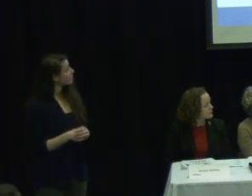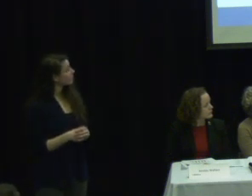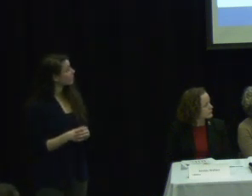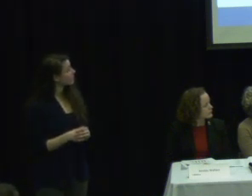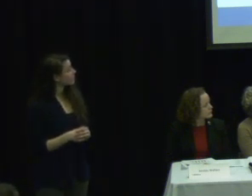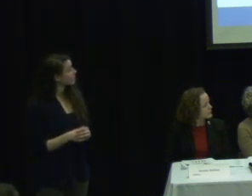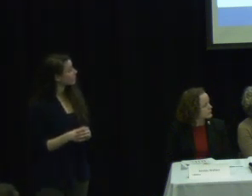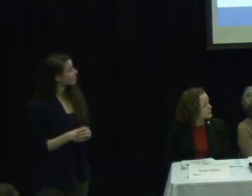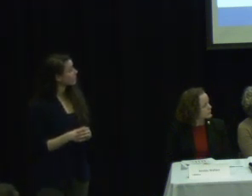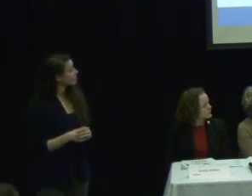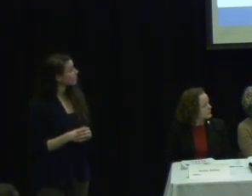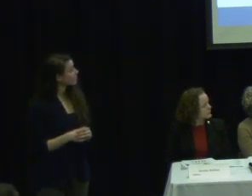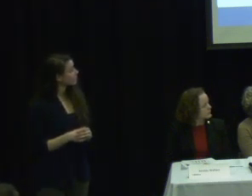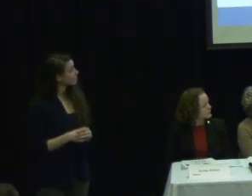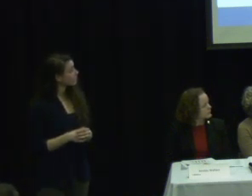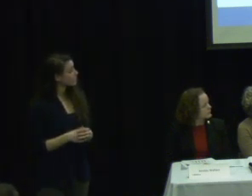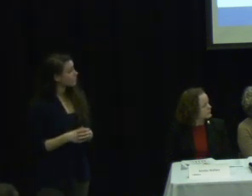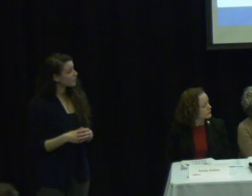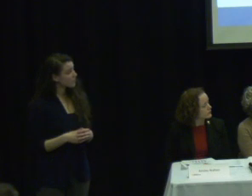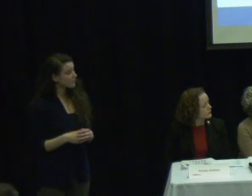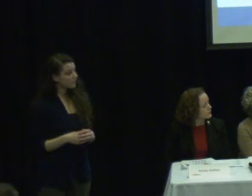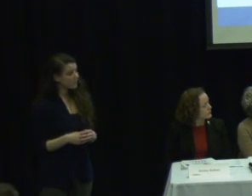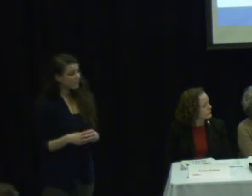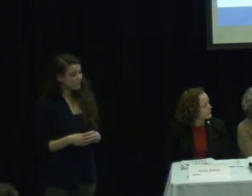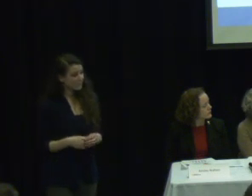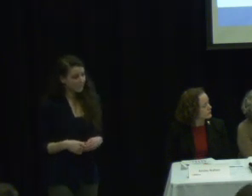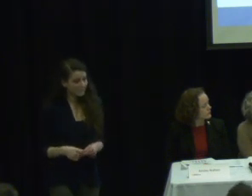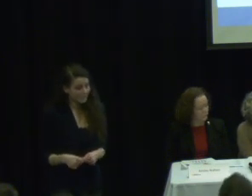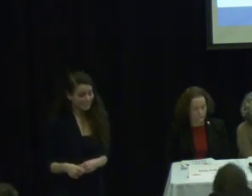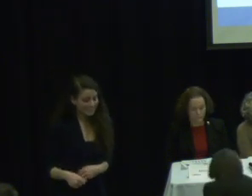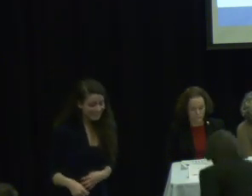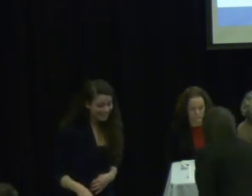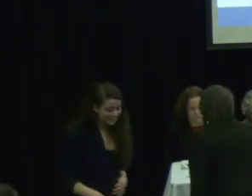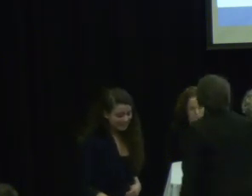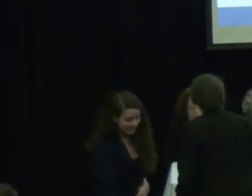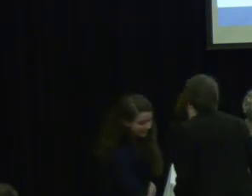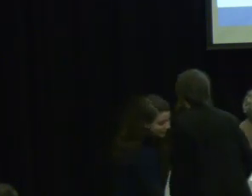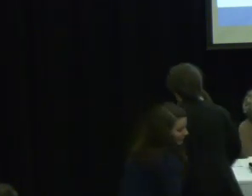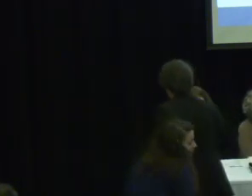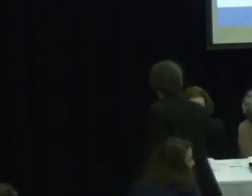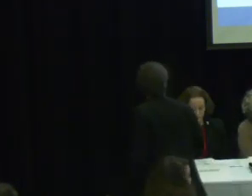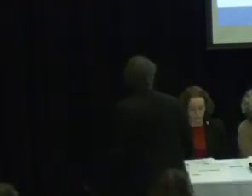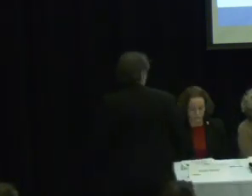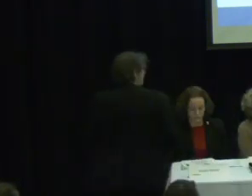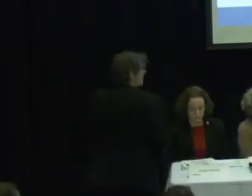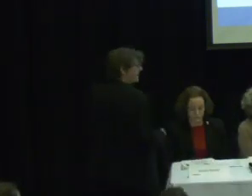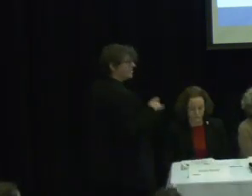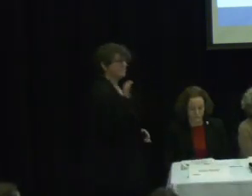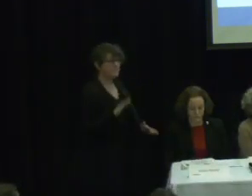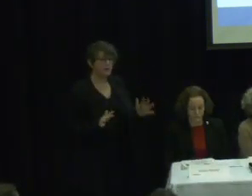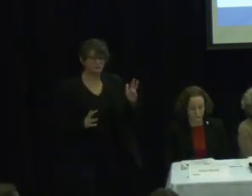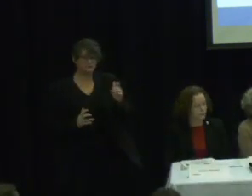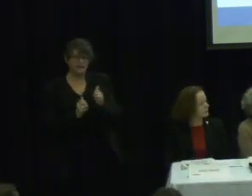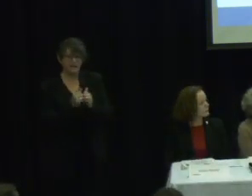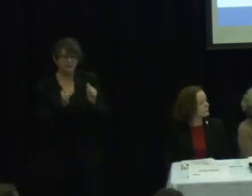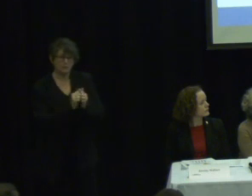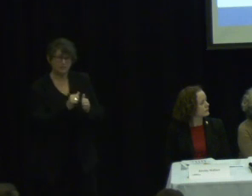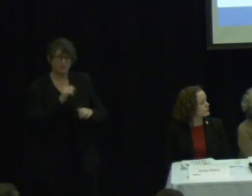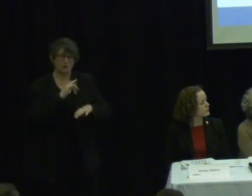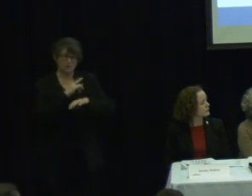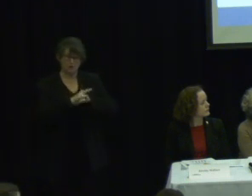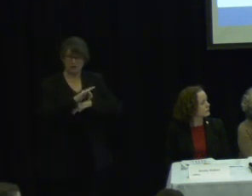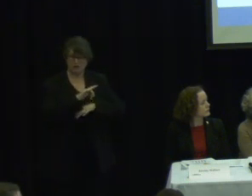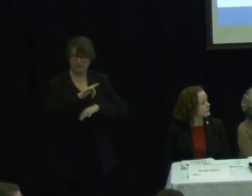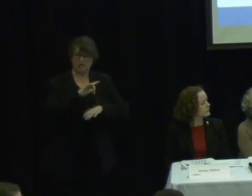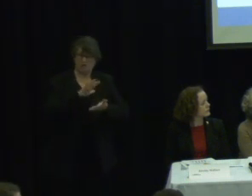year, and 40 fewer in-state students. That was made up by graduate enrollment, and that was made up by early college enrollments, which is an area that we